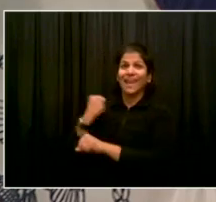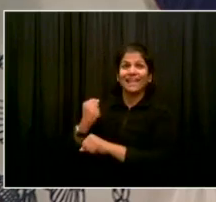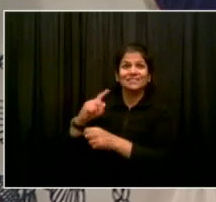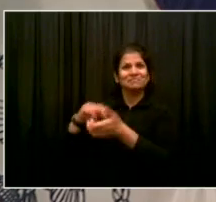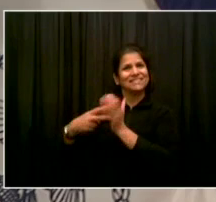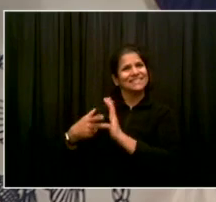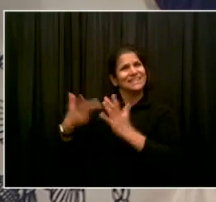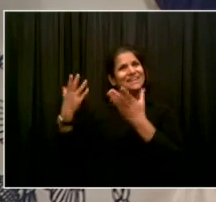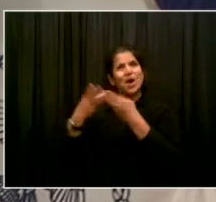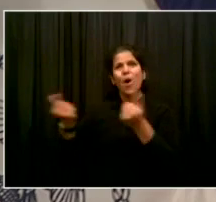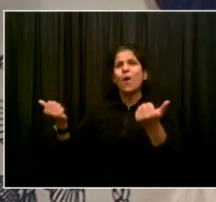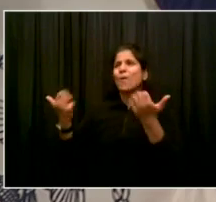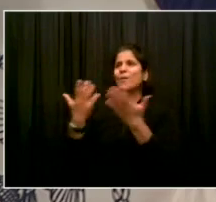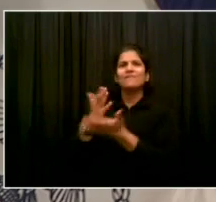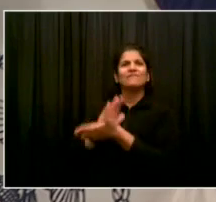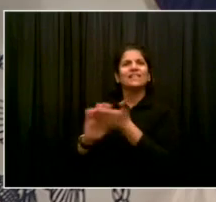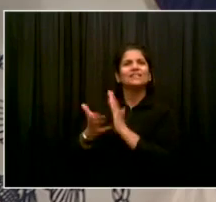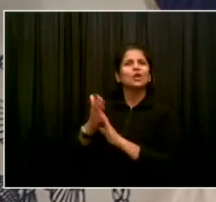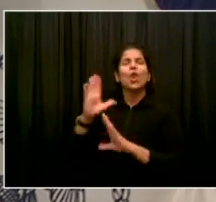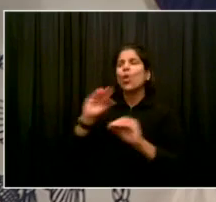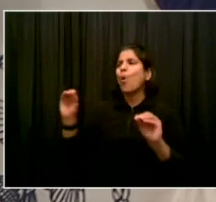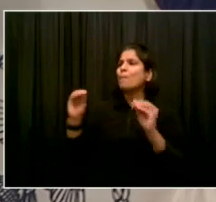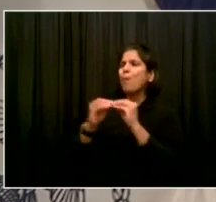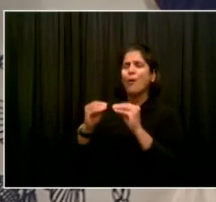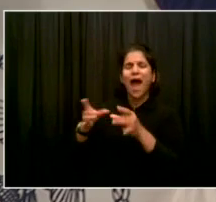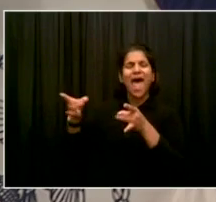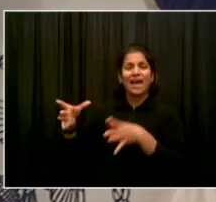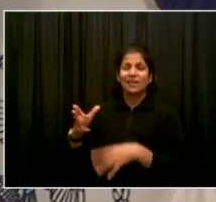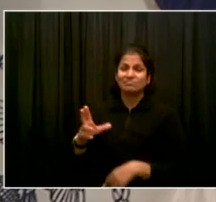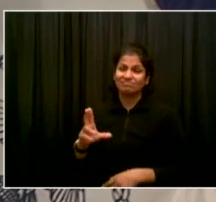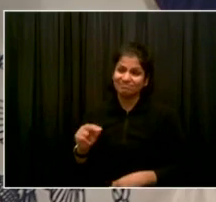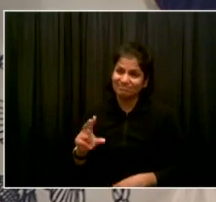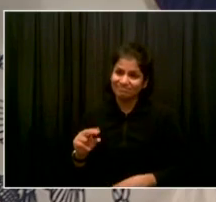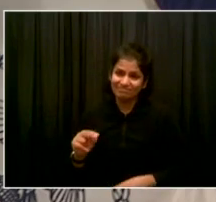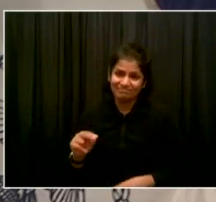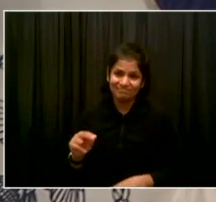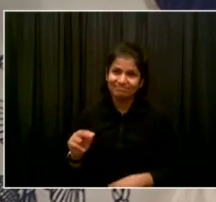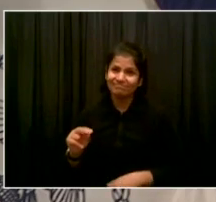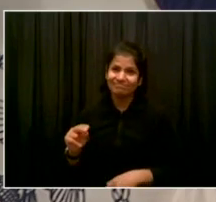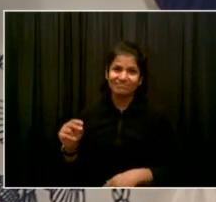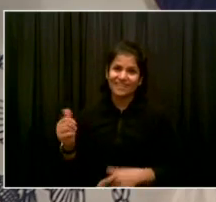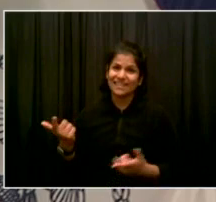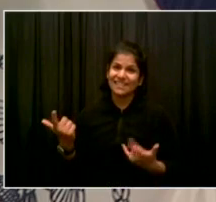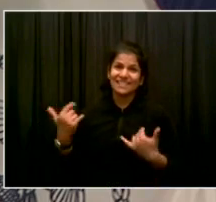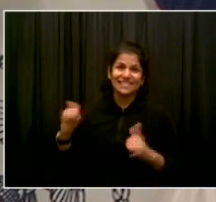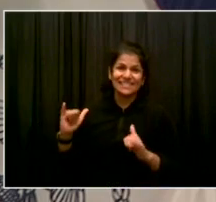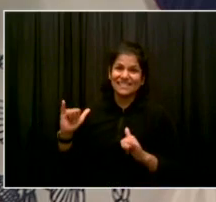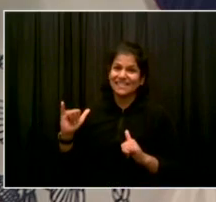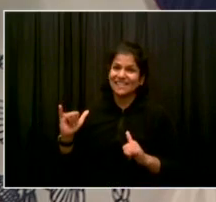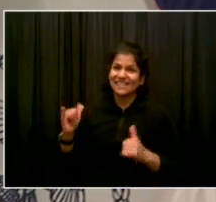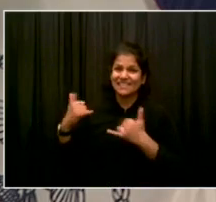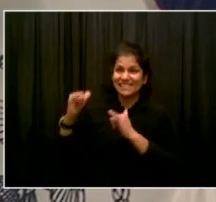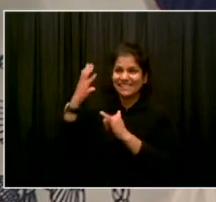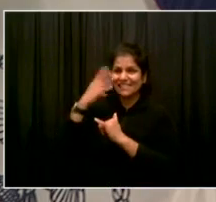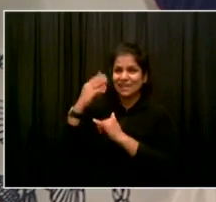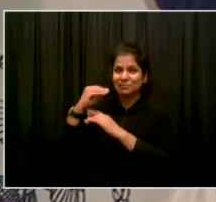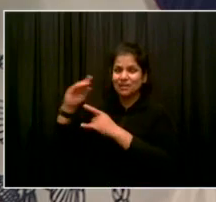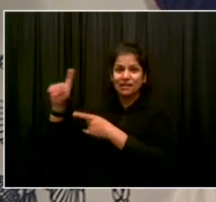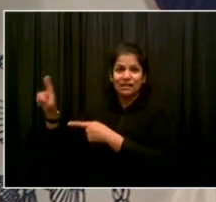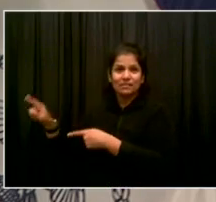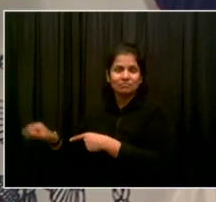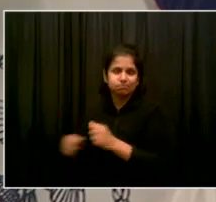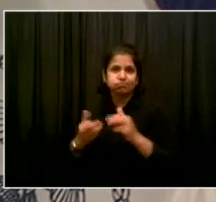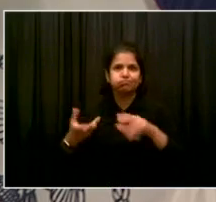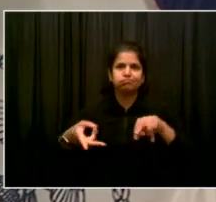West in particular, that acted like they were so civilized and so tolerant and so inclusive, but the anti-Semitism